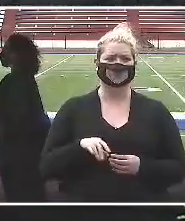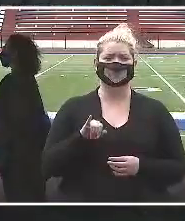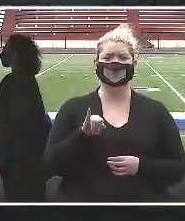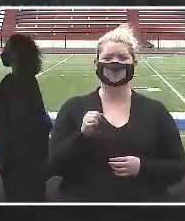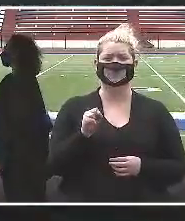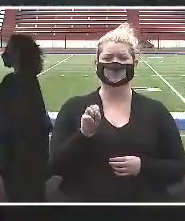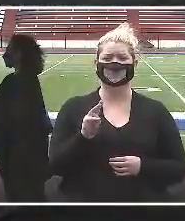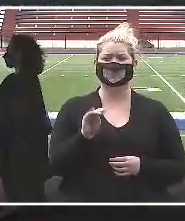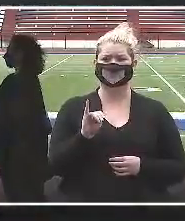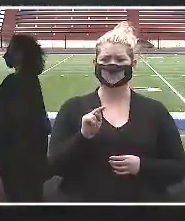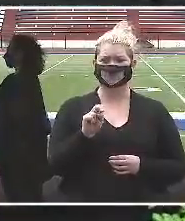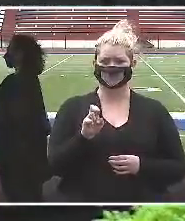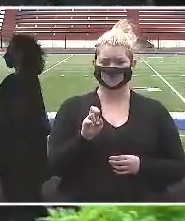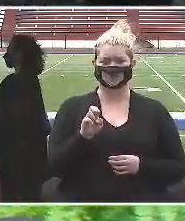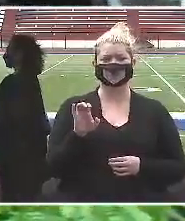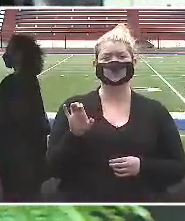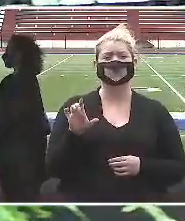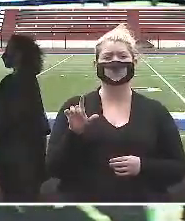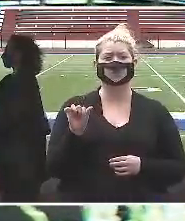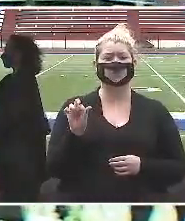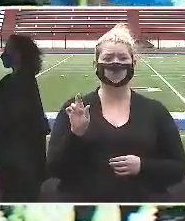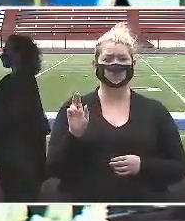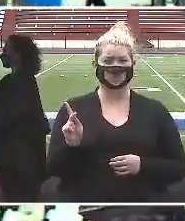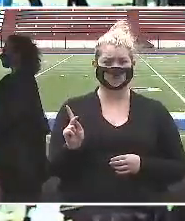Jasmine Clark.